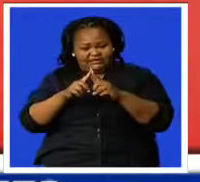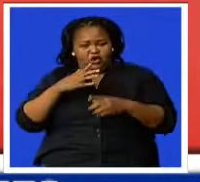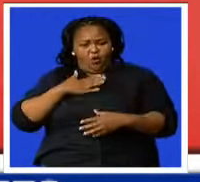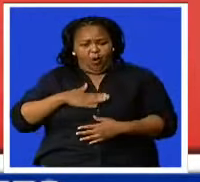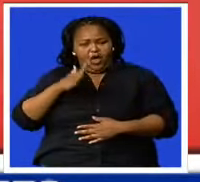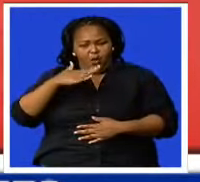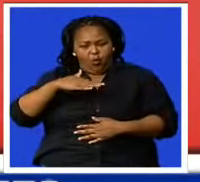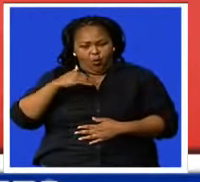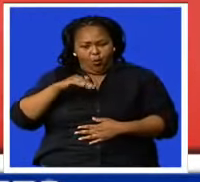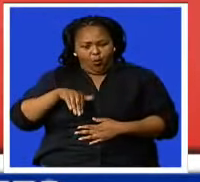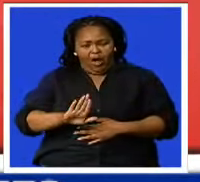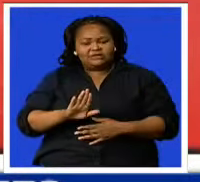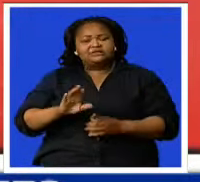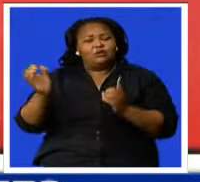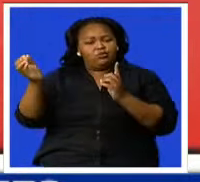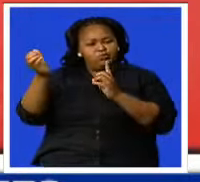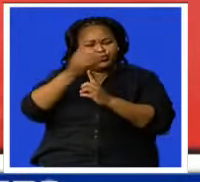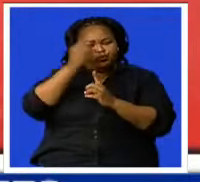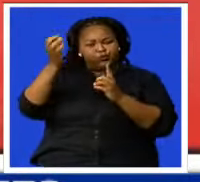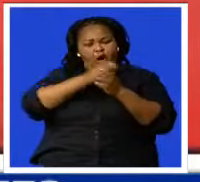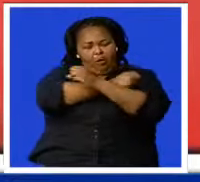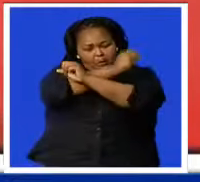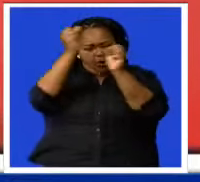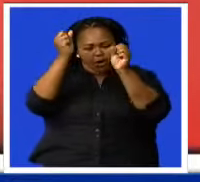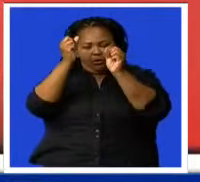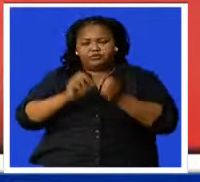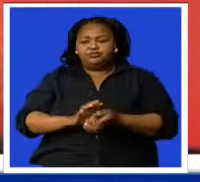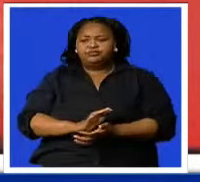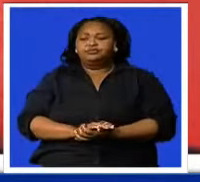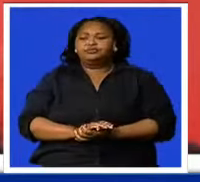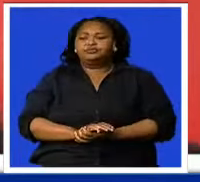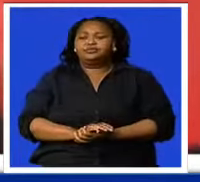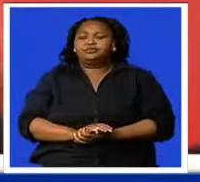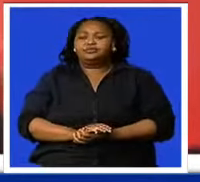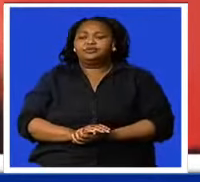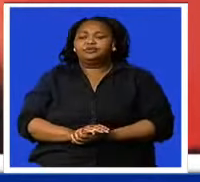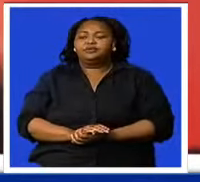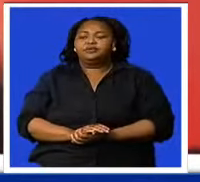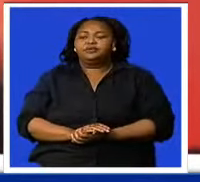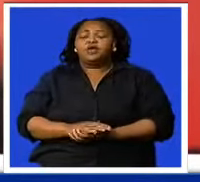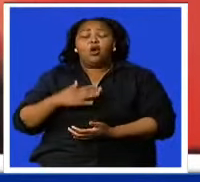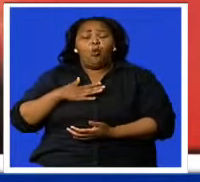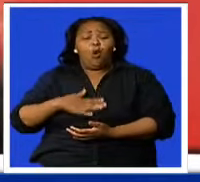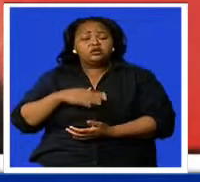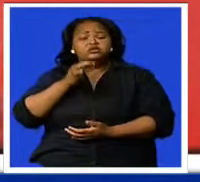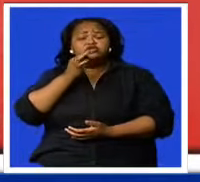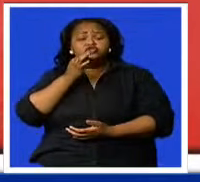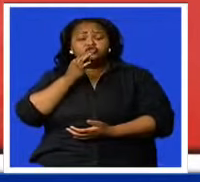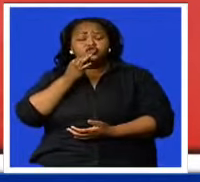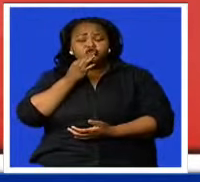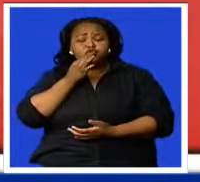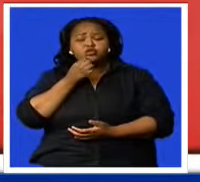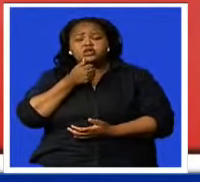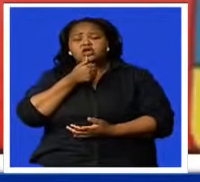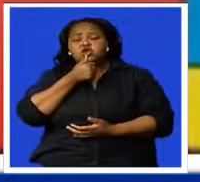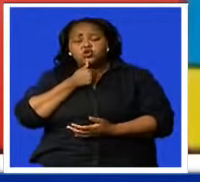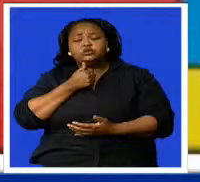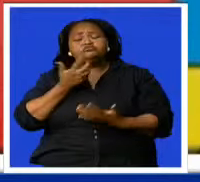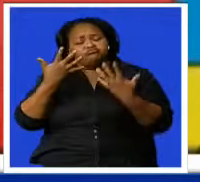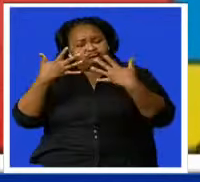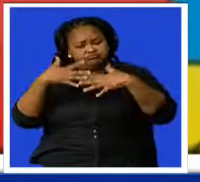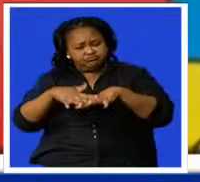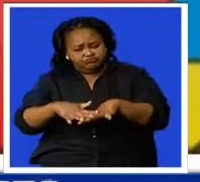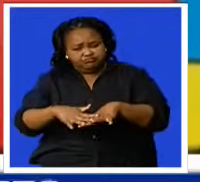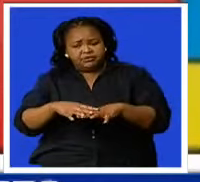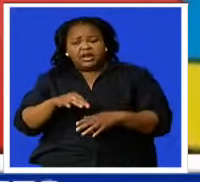space for them to use the energy and curiosity of their youth. Technological innovation will play